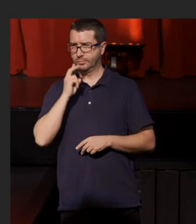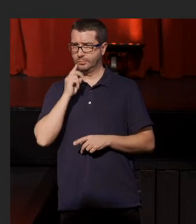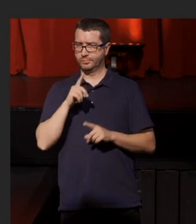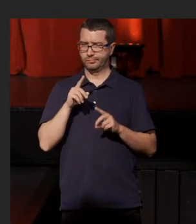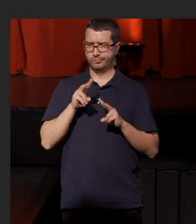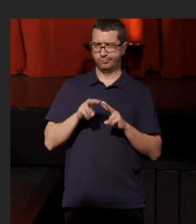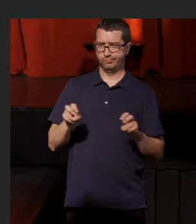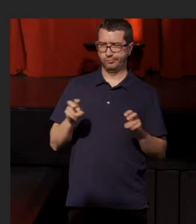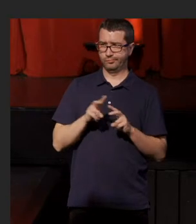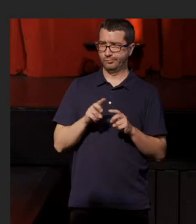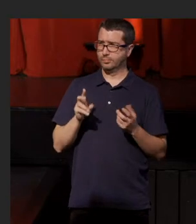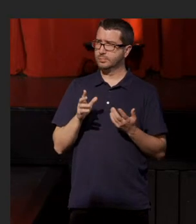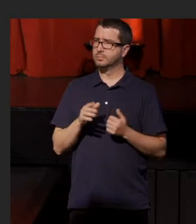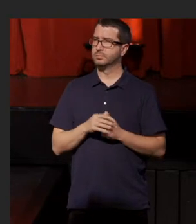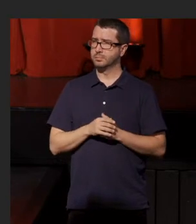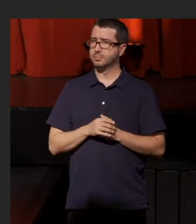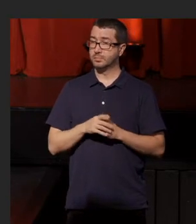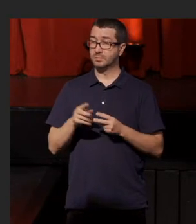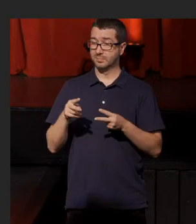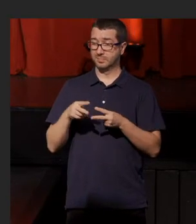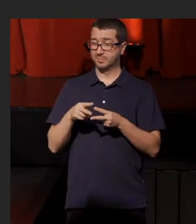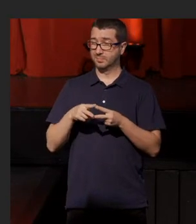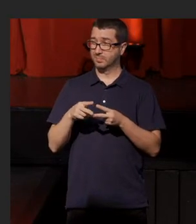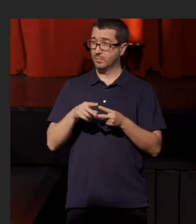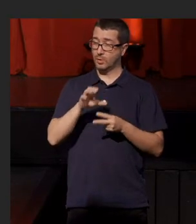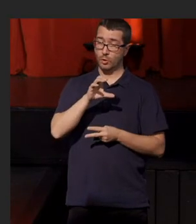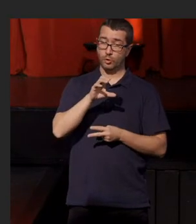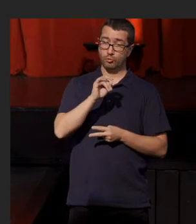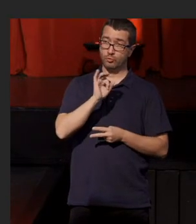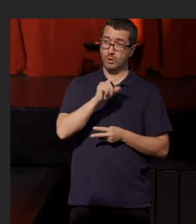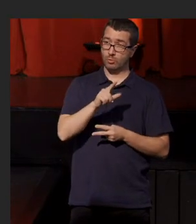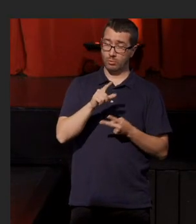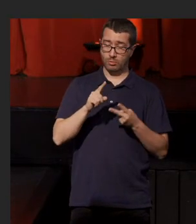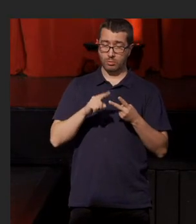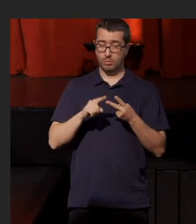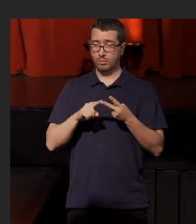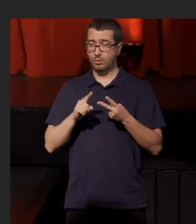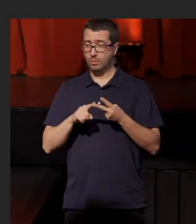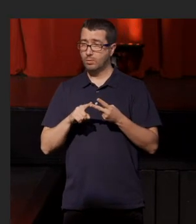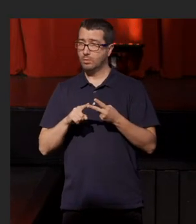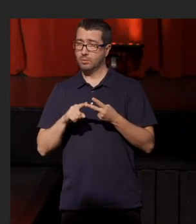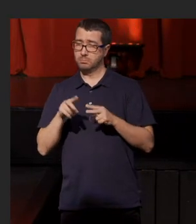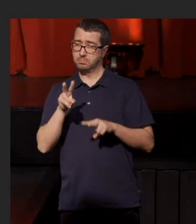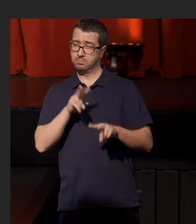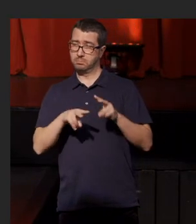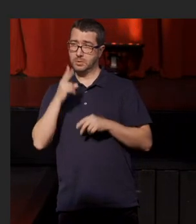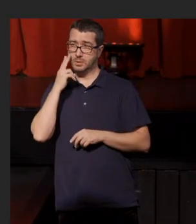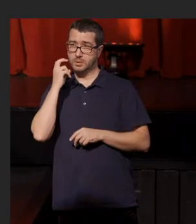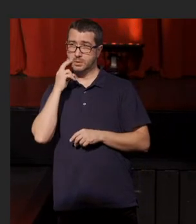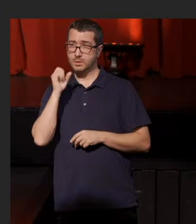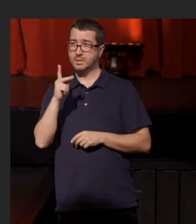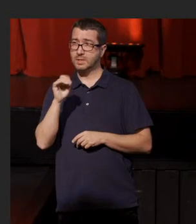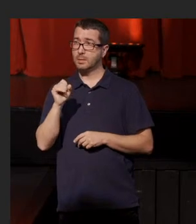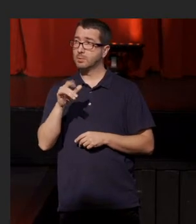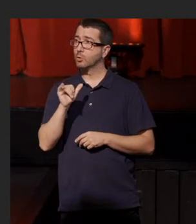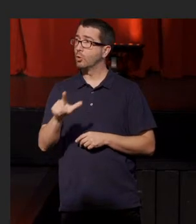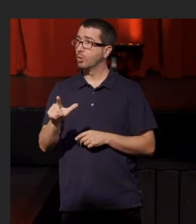skeptical are two real essential survival tactics in this kind of information environment. Thank